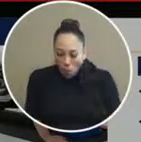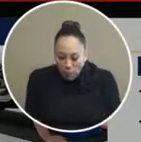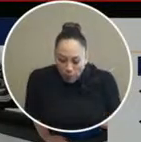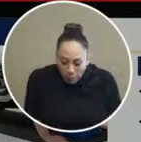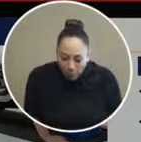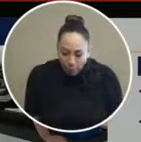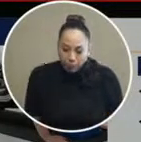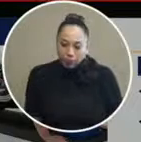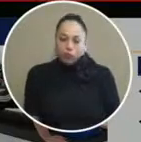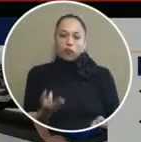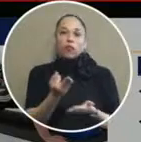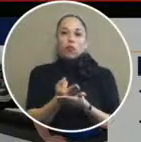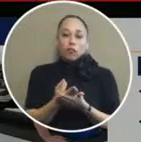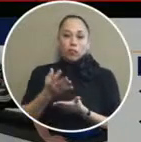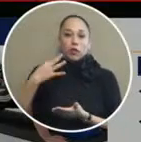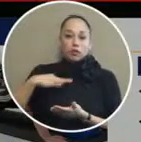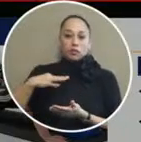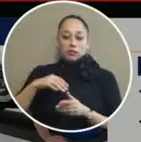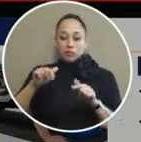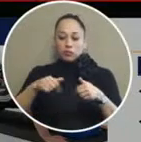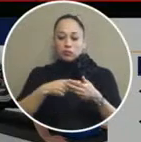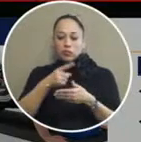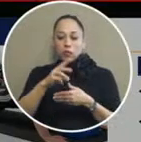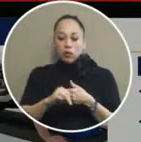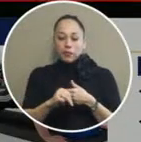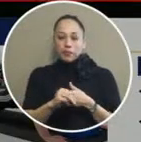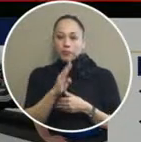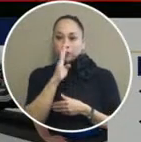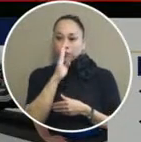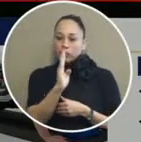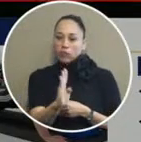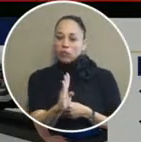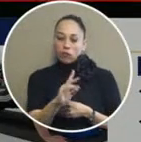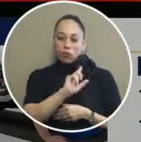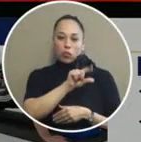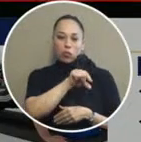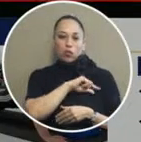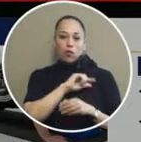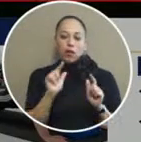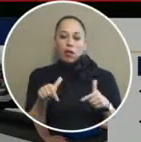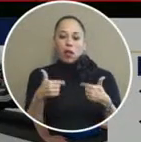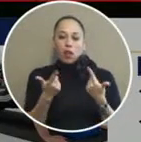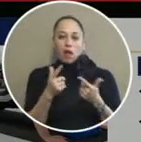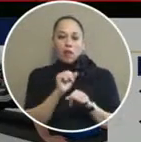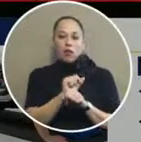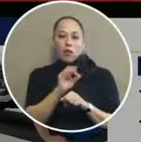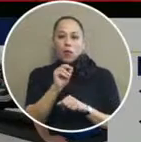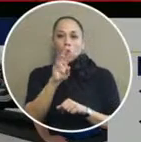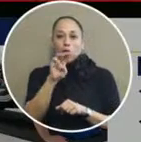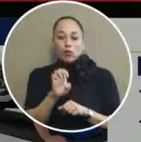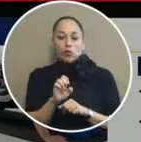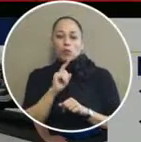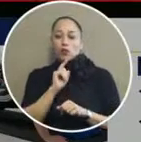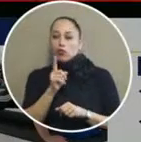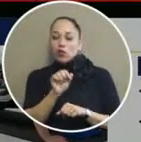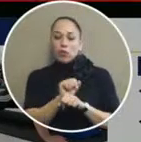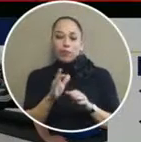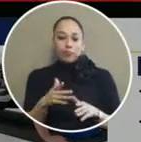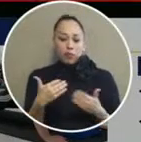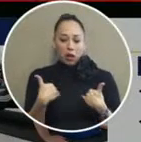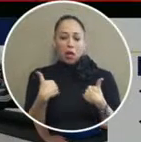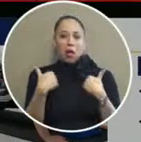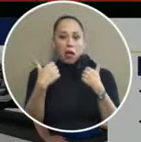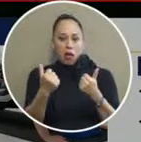Beyond the financial benefits, this program directly augments the quality of life of our workforce, ensuring employees who are